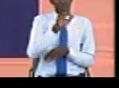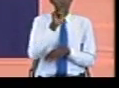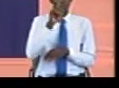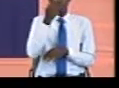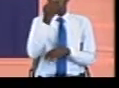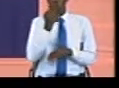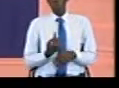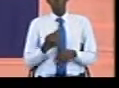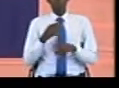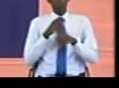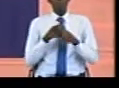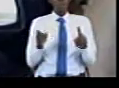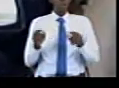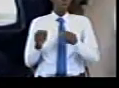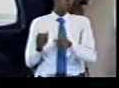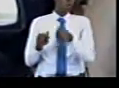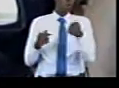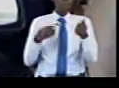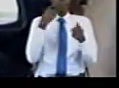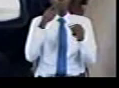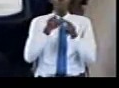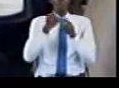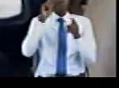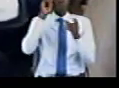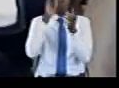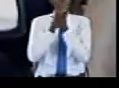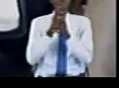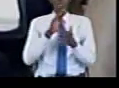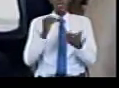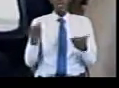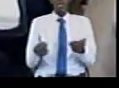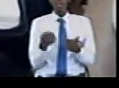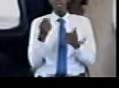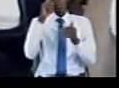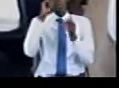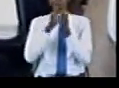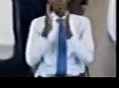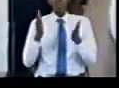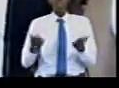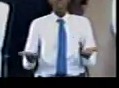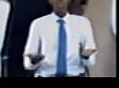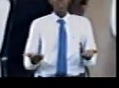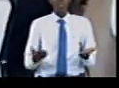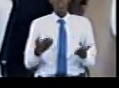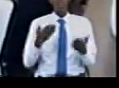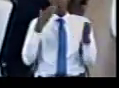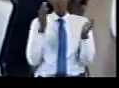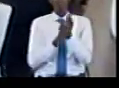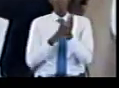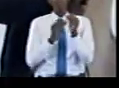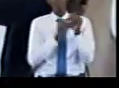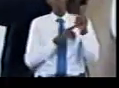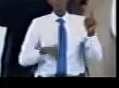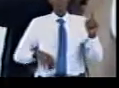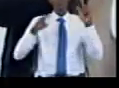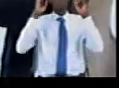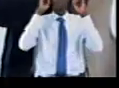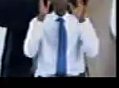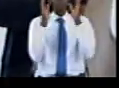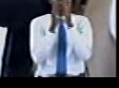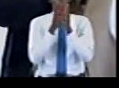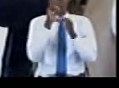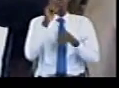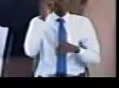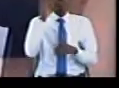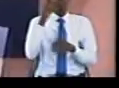through their word. Any believer in the house today? Praise the Lord, he prayed for you. I said he prayed for you. What's the prayer?